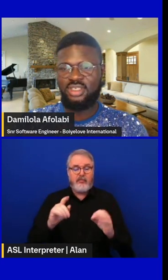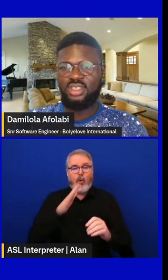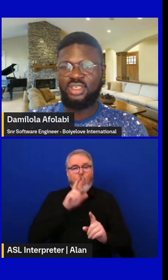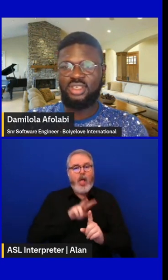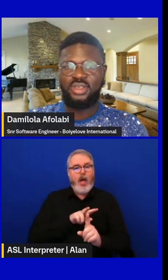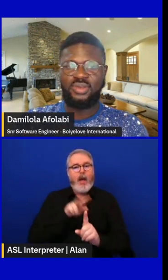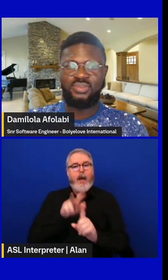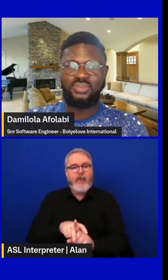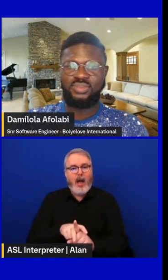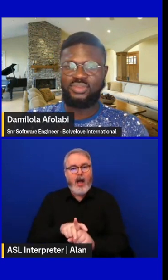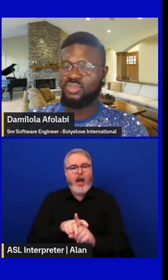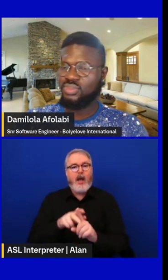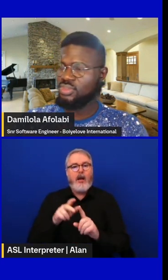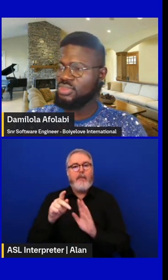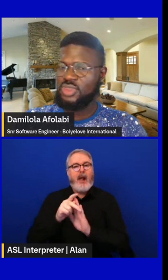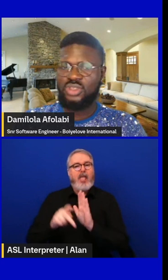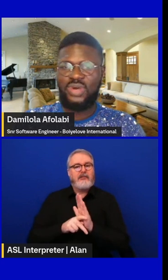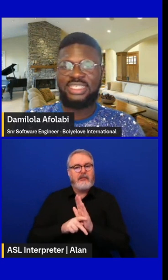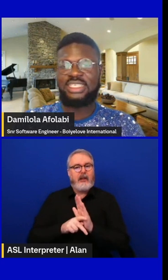policy